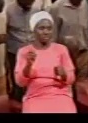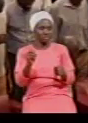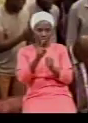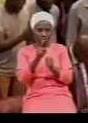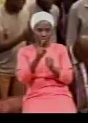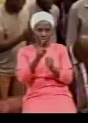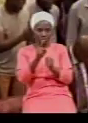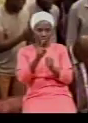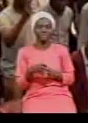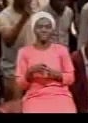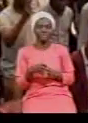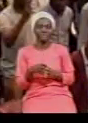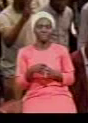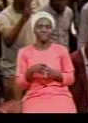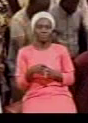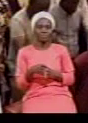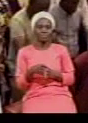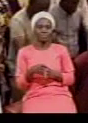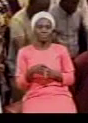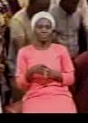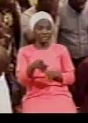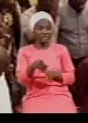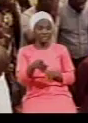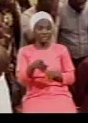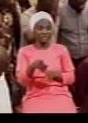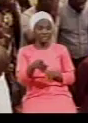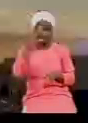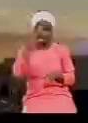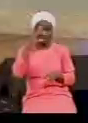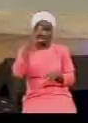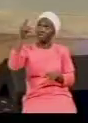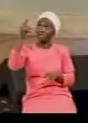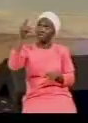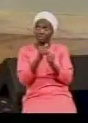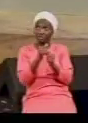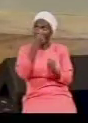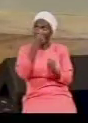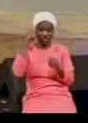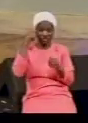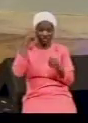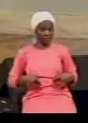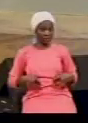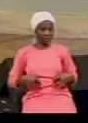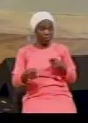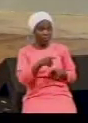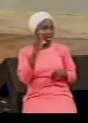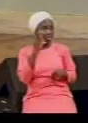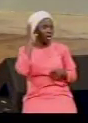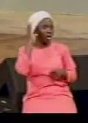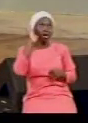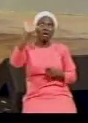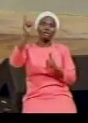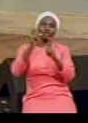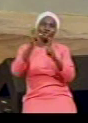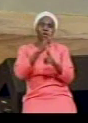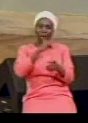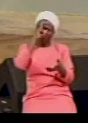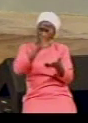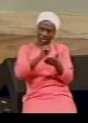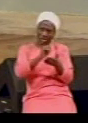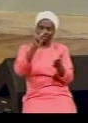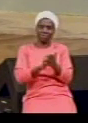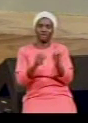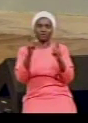They didn't see him physically, but they heard his word, and they believed that